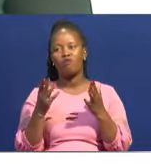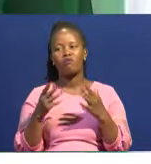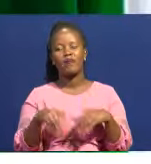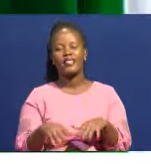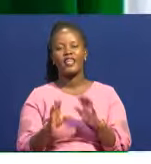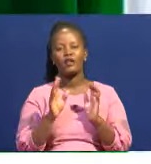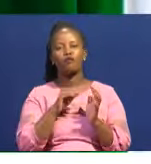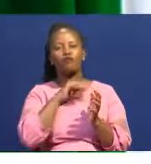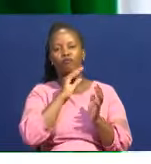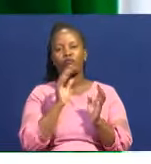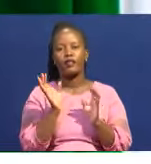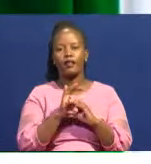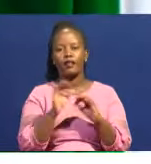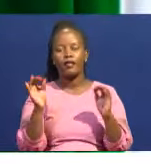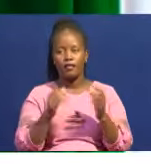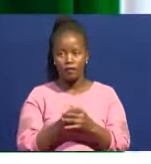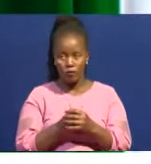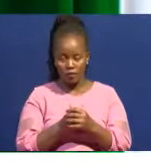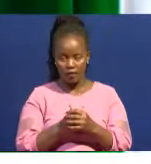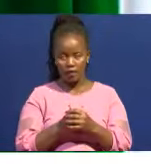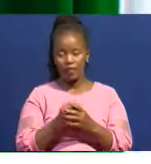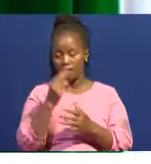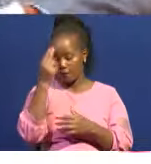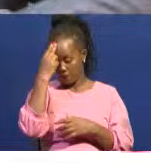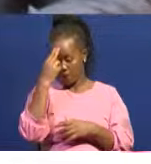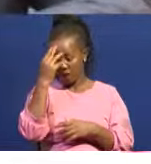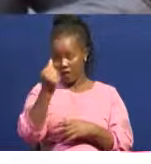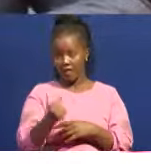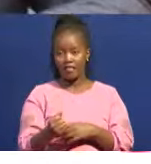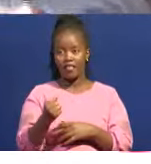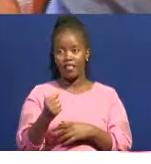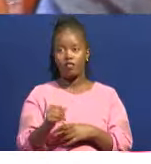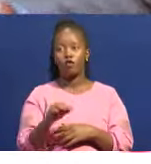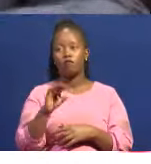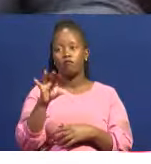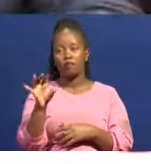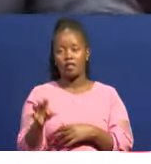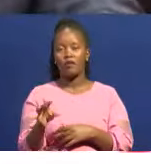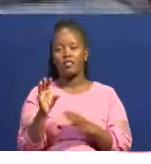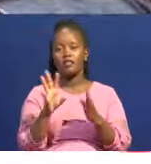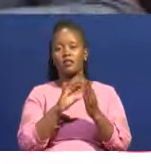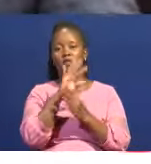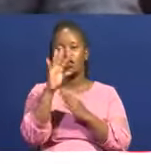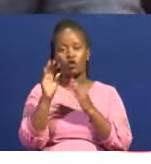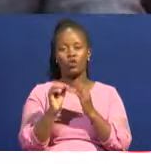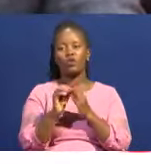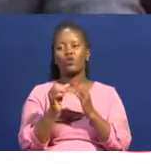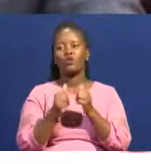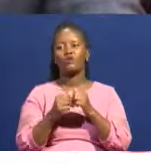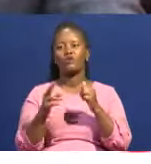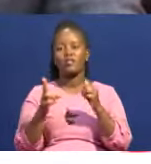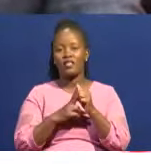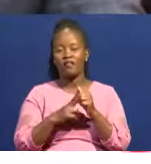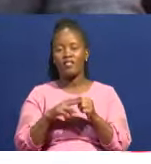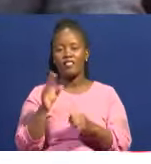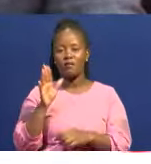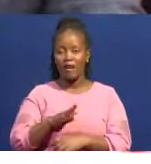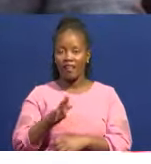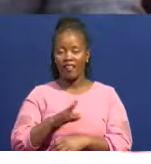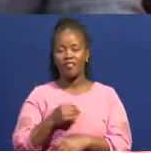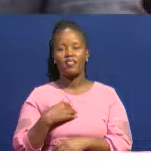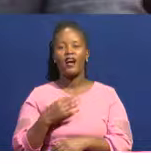Executive Committee Member for Health, Kajiado County Alex Kilowua, a total of 17 mothers have lost their